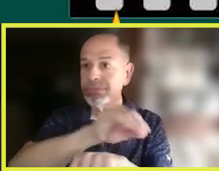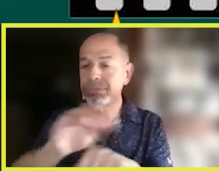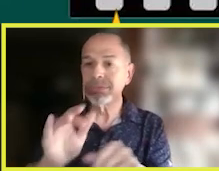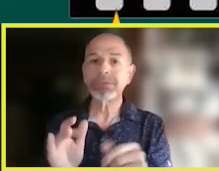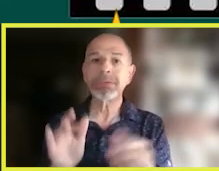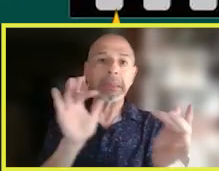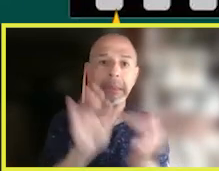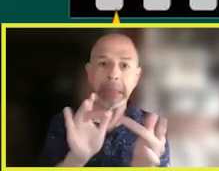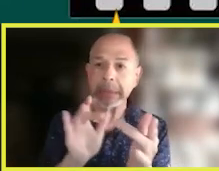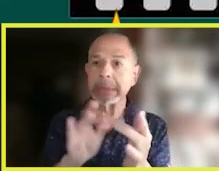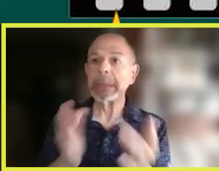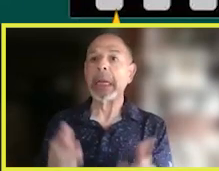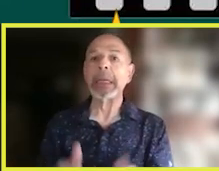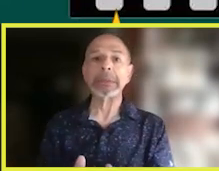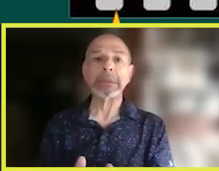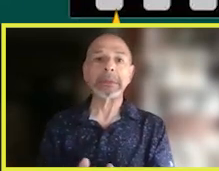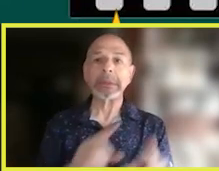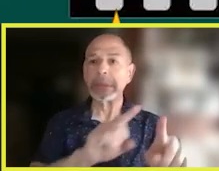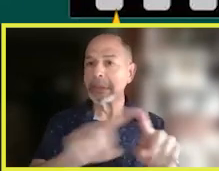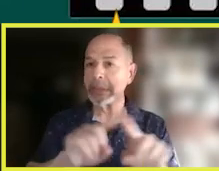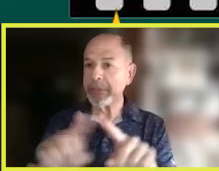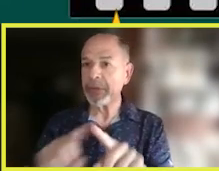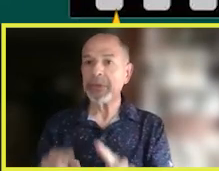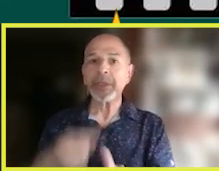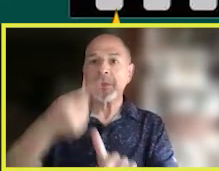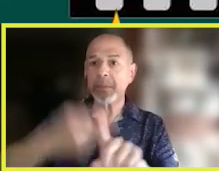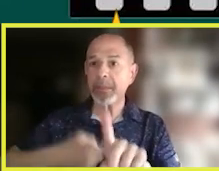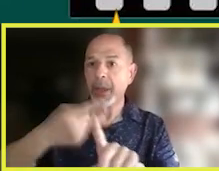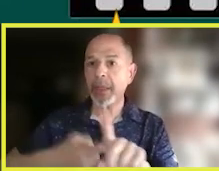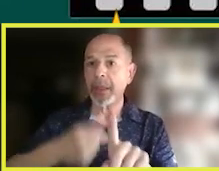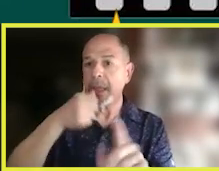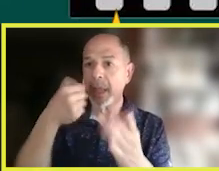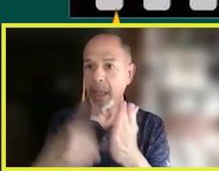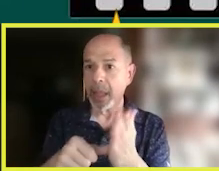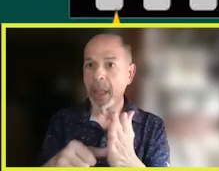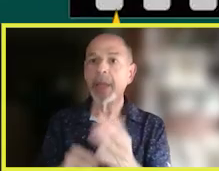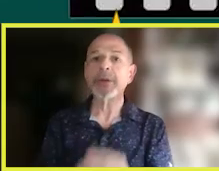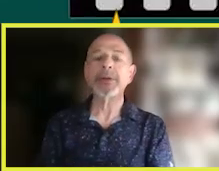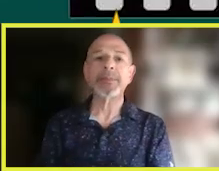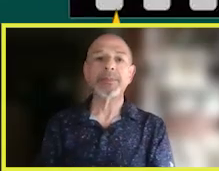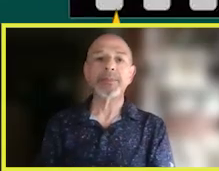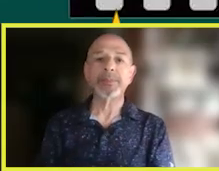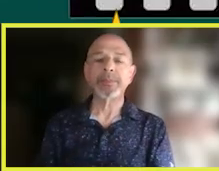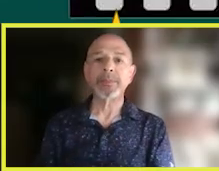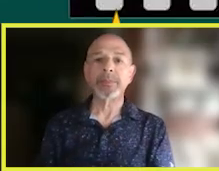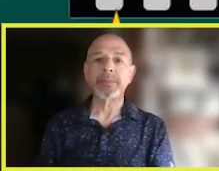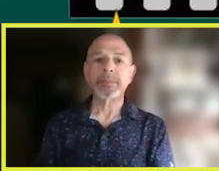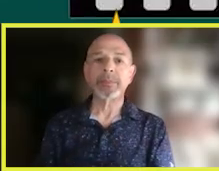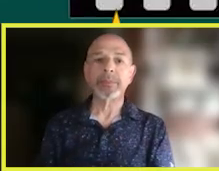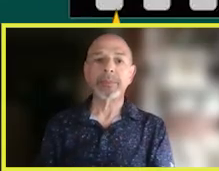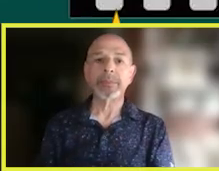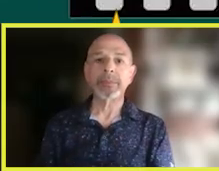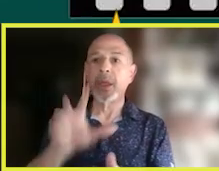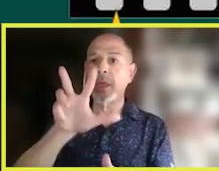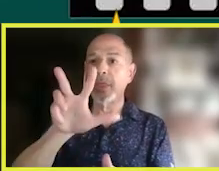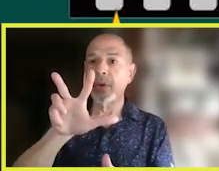And our monthly newsletter email opens have been